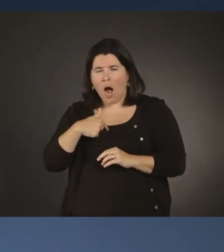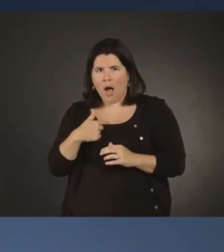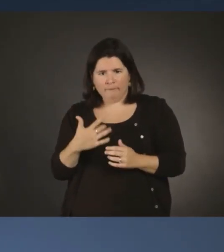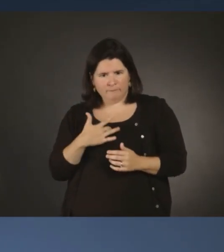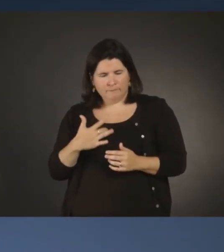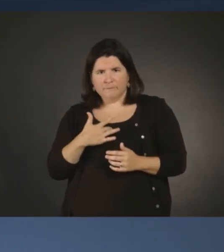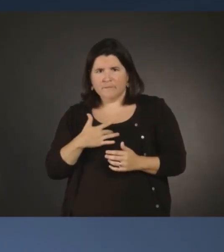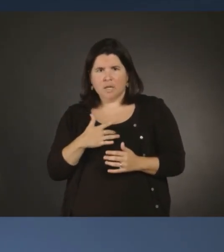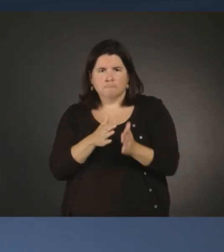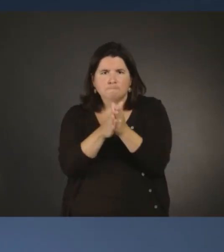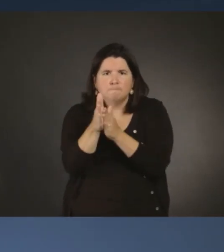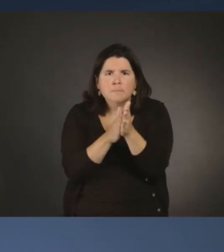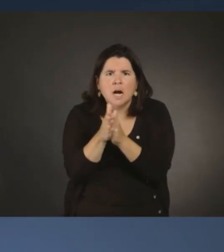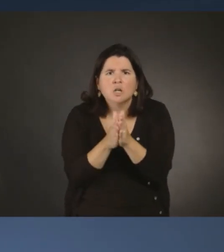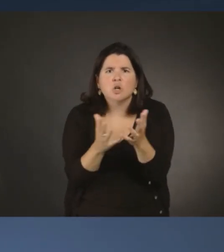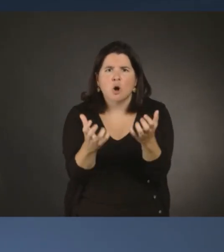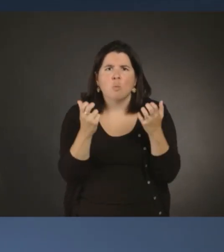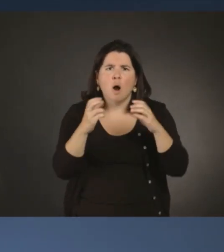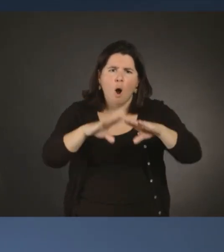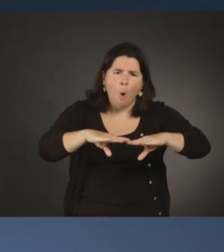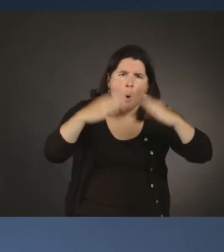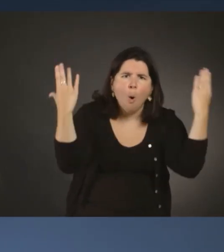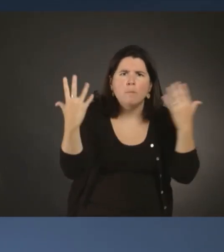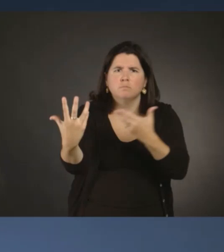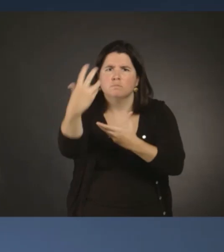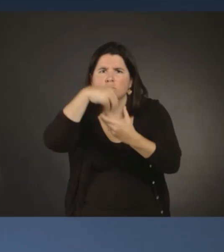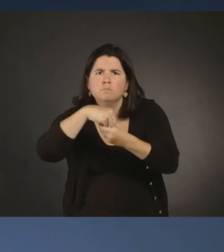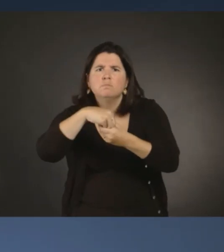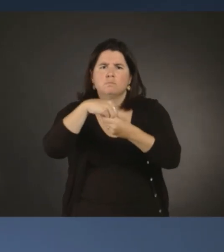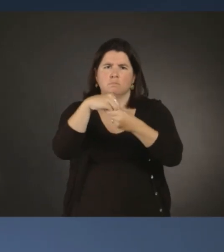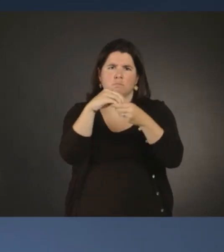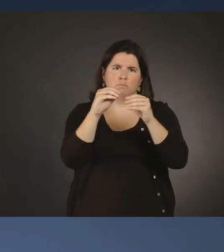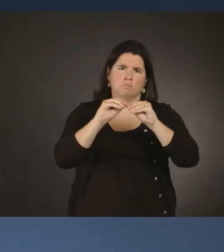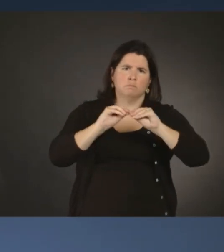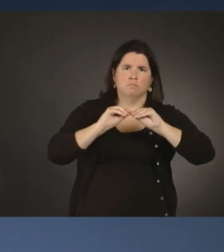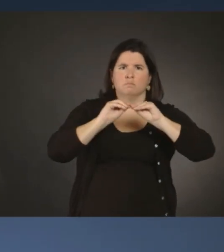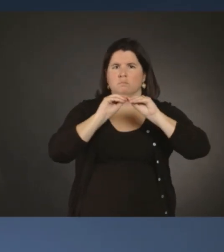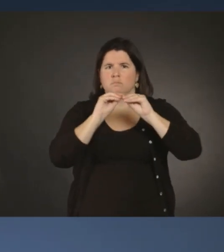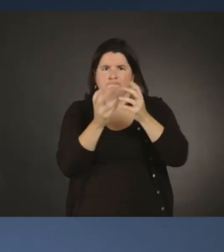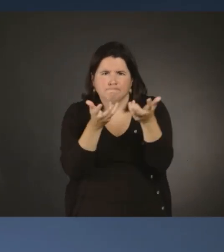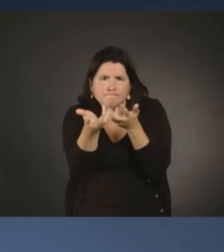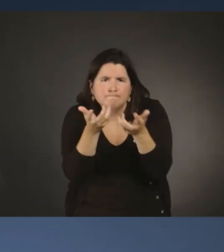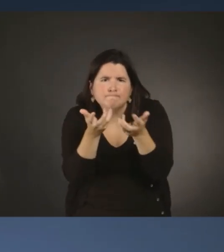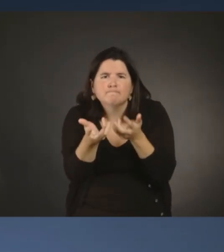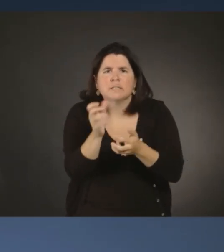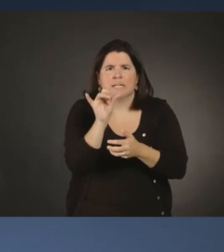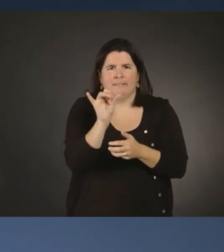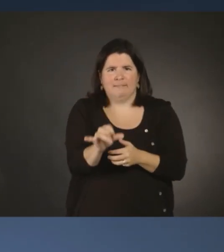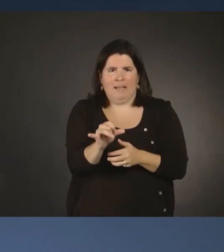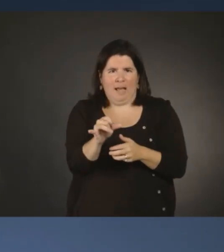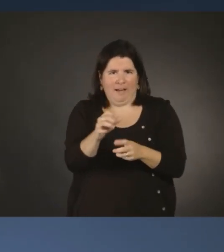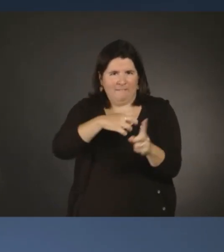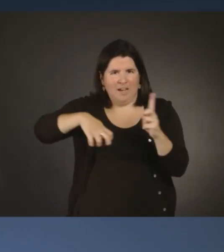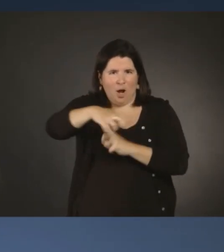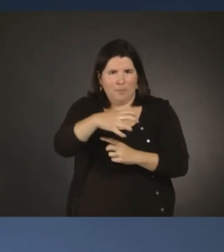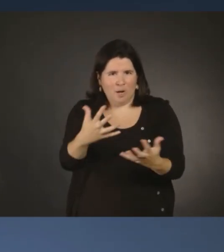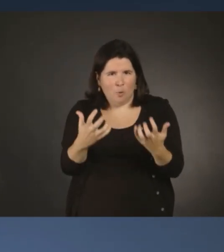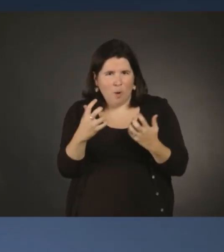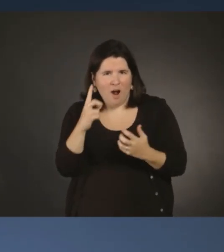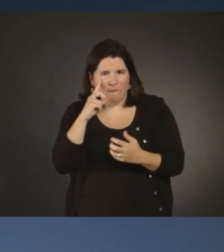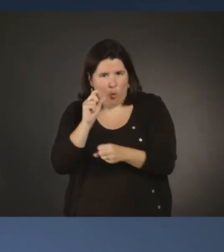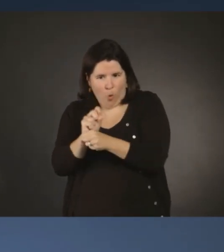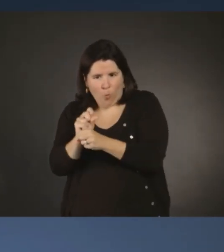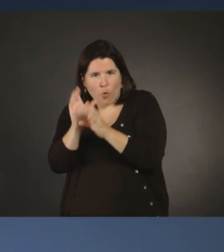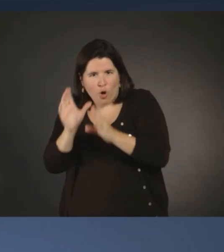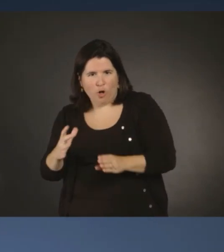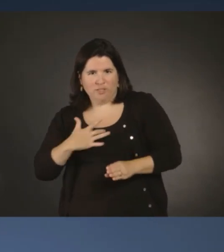build an open, transparent, and inclusive environment where our employees can bring their full selves to work. Thank you again for